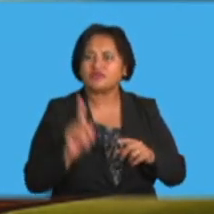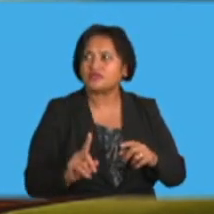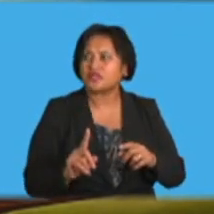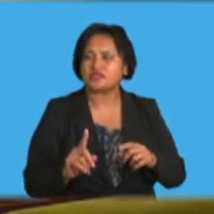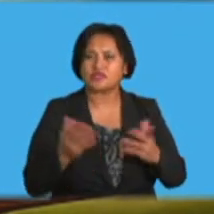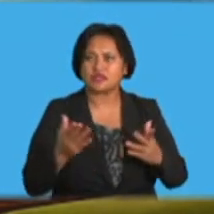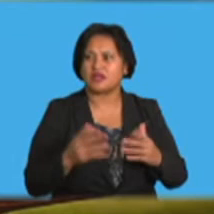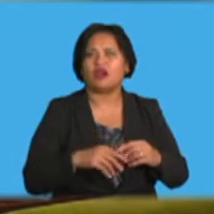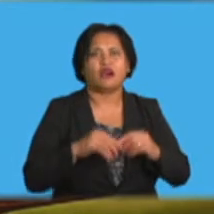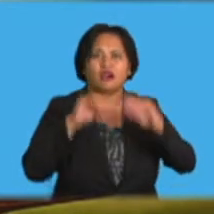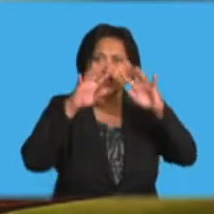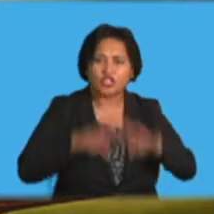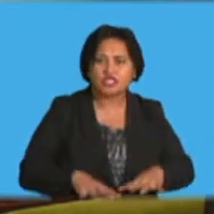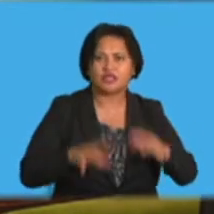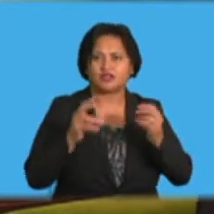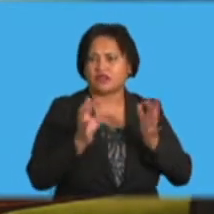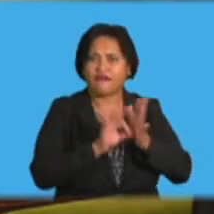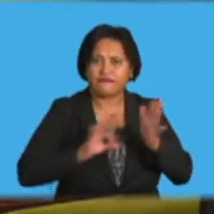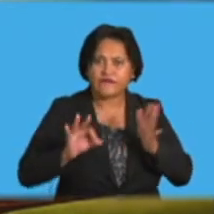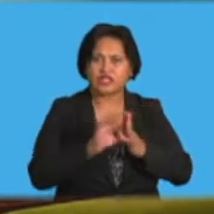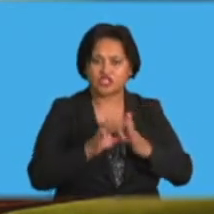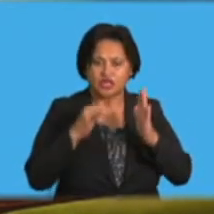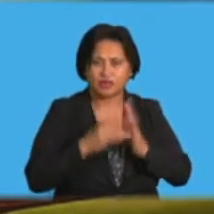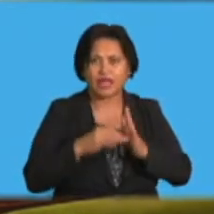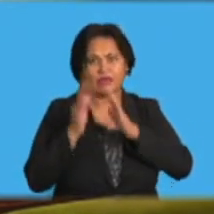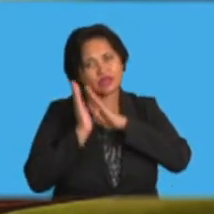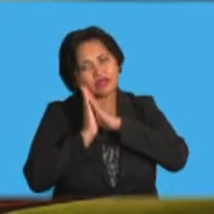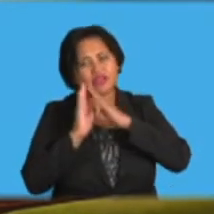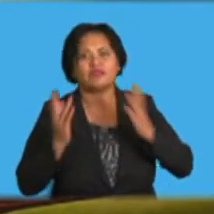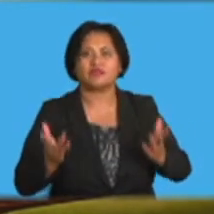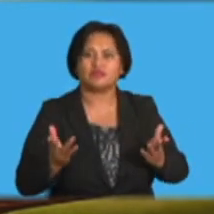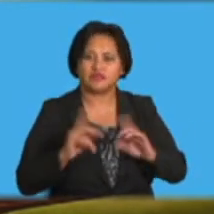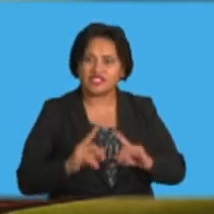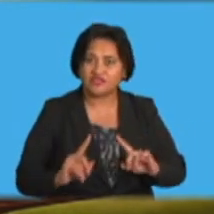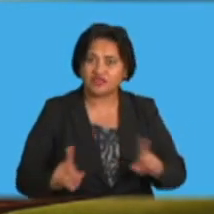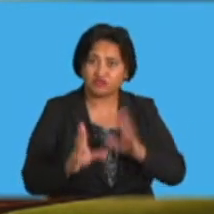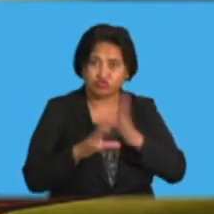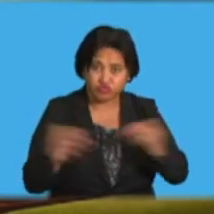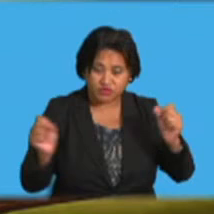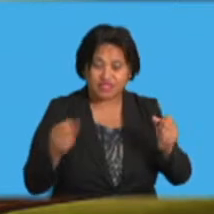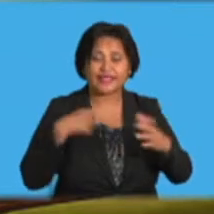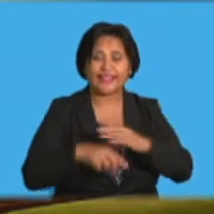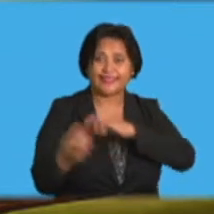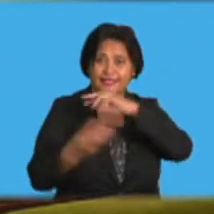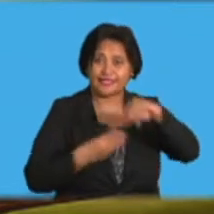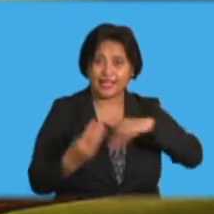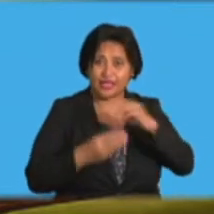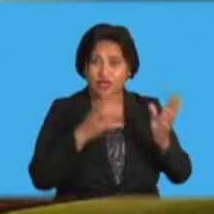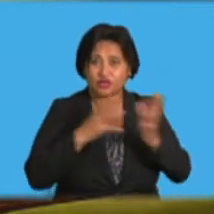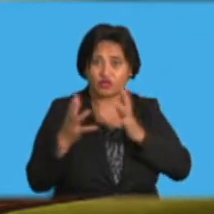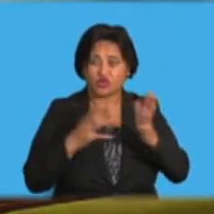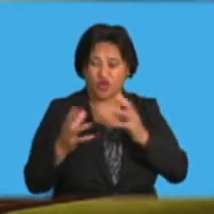curtains, and everyday household items and utensils. We, of course, have visited many of these homes where people have completely lost everything or has been